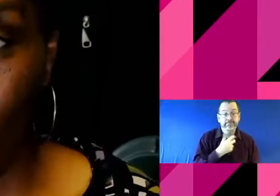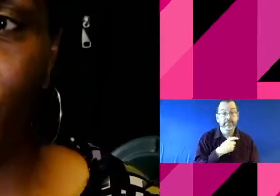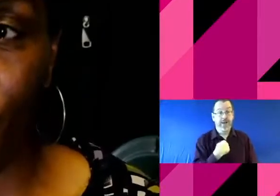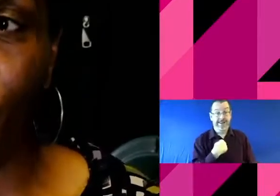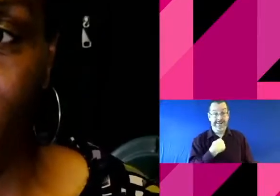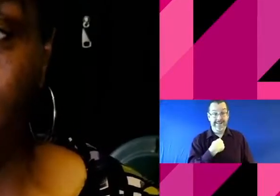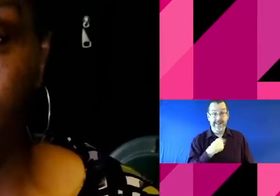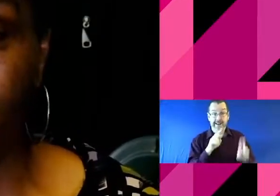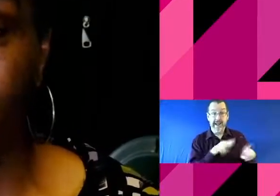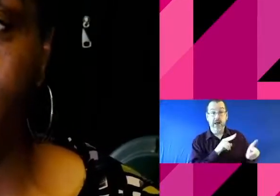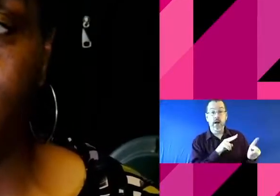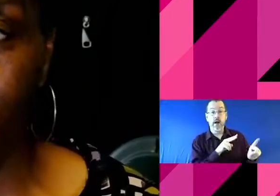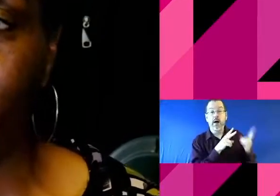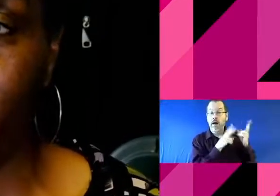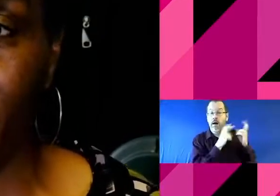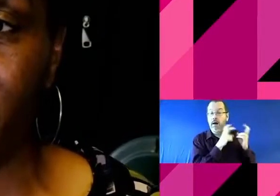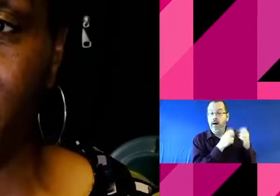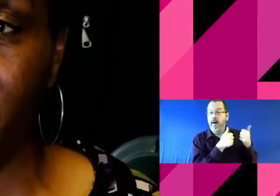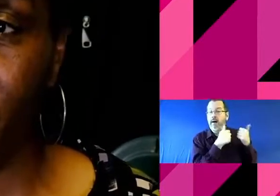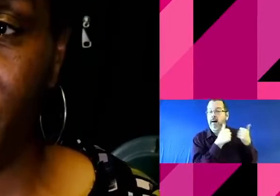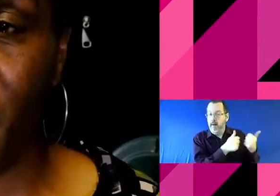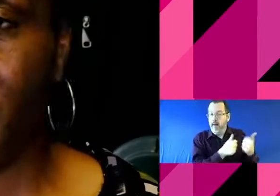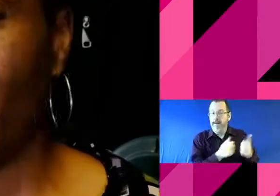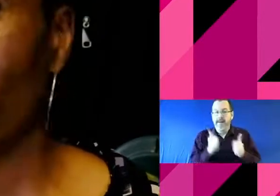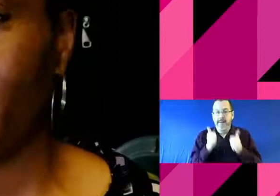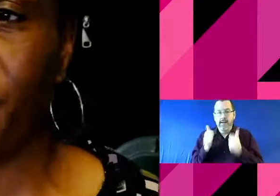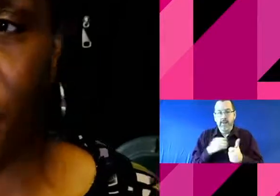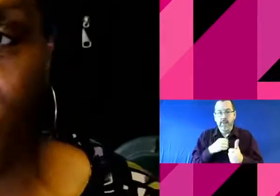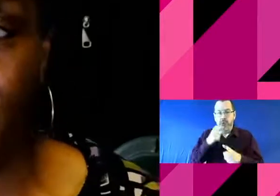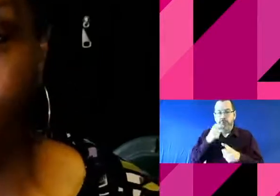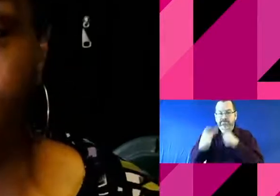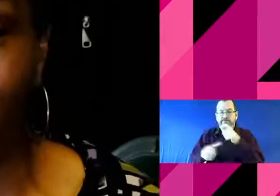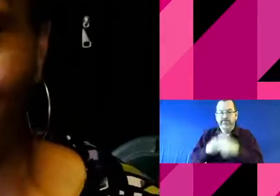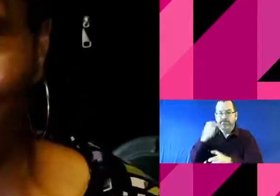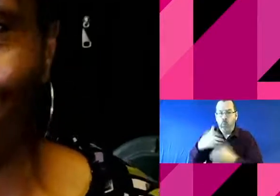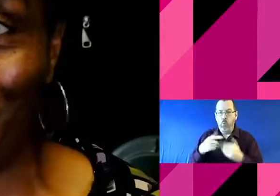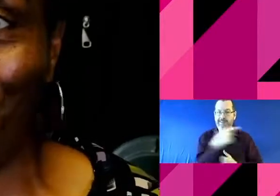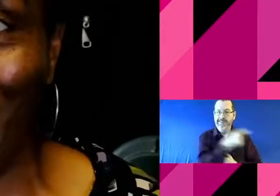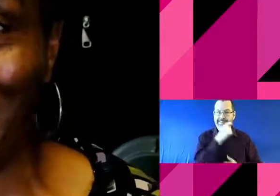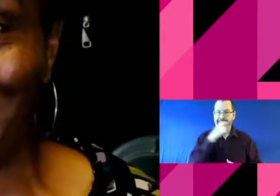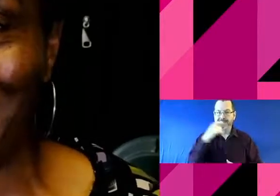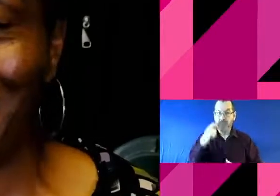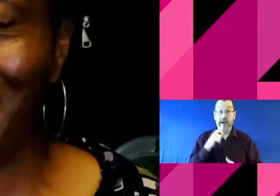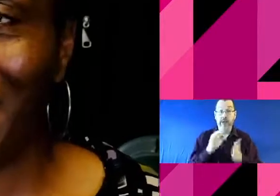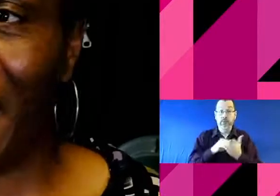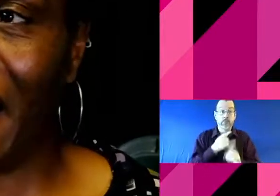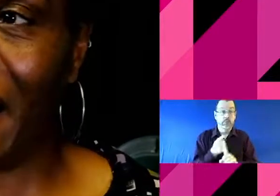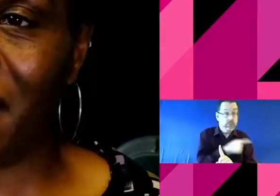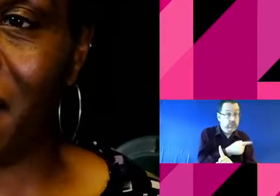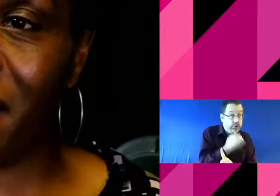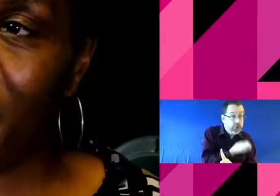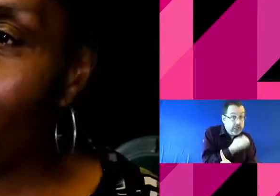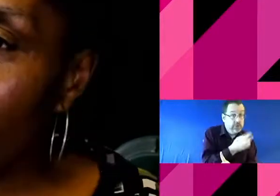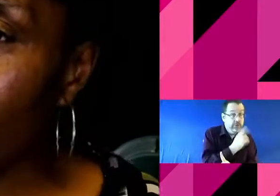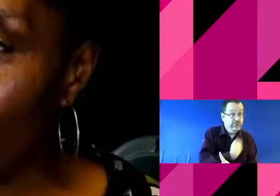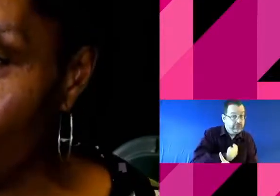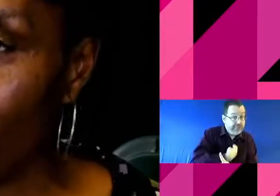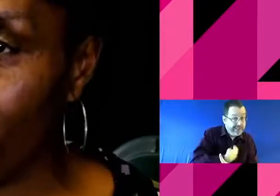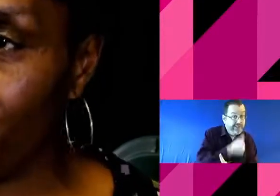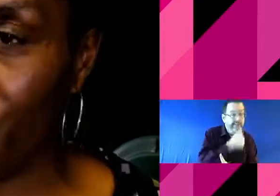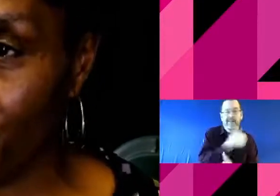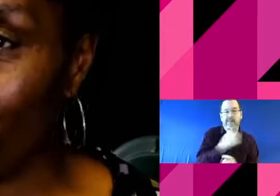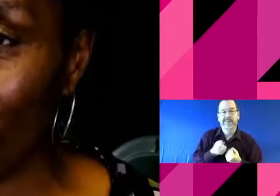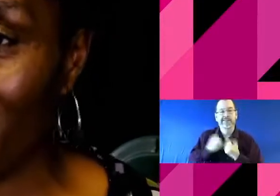say word for word what the vulnerable witness was saying. And I always obviously checked with him that I'd got it correct. And that made